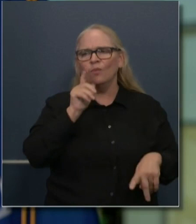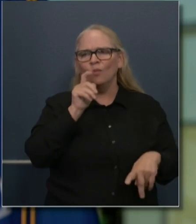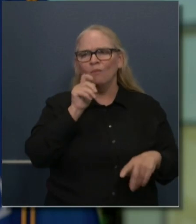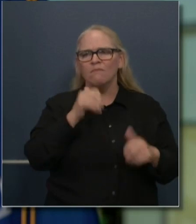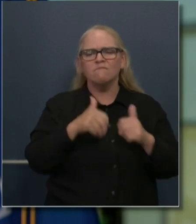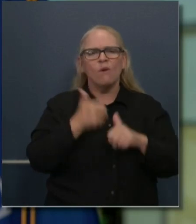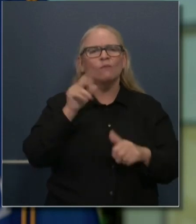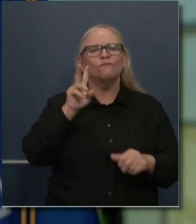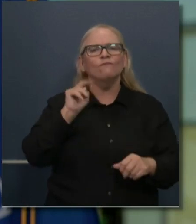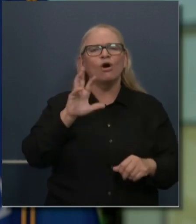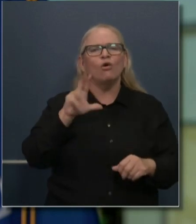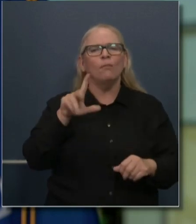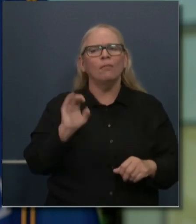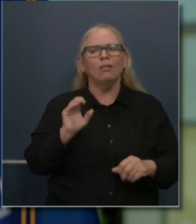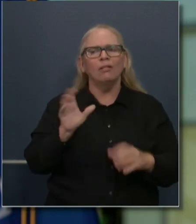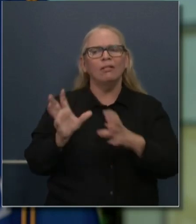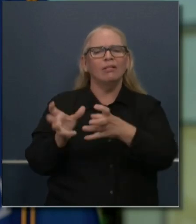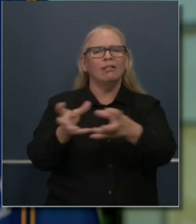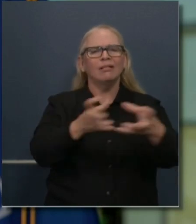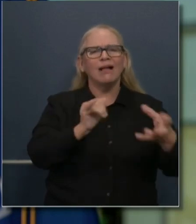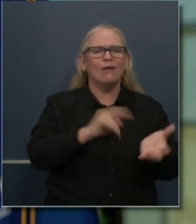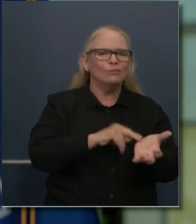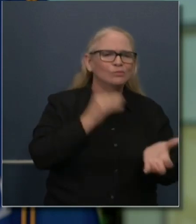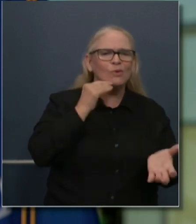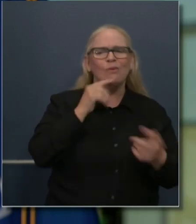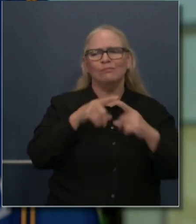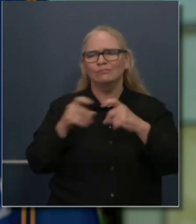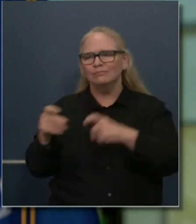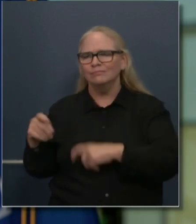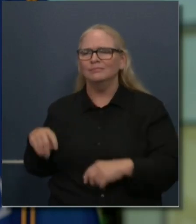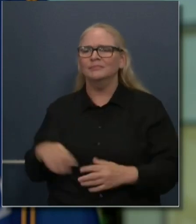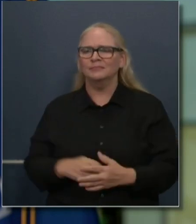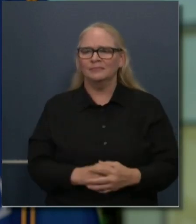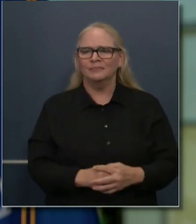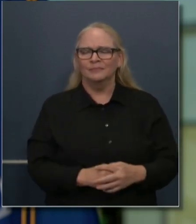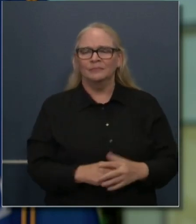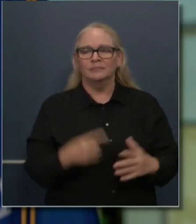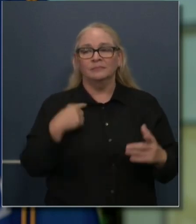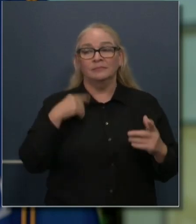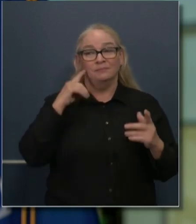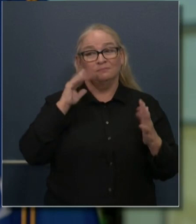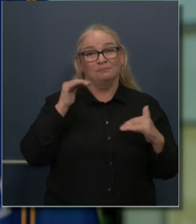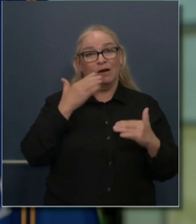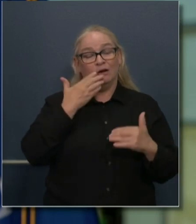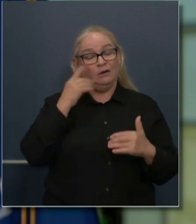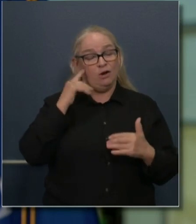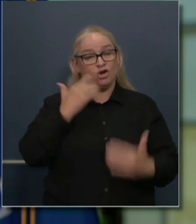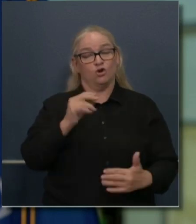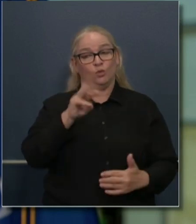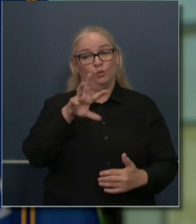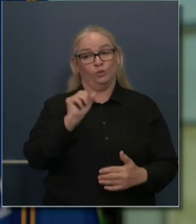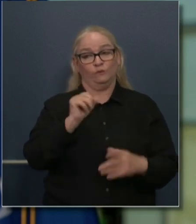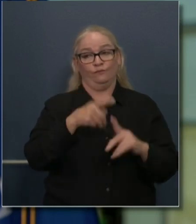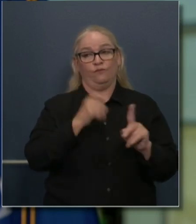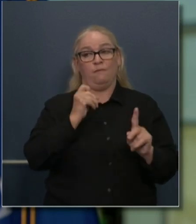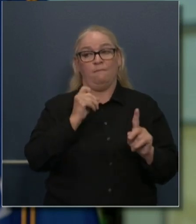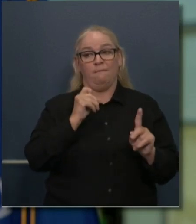this environment. So, look, I'm expecting good news with the work